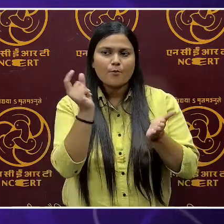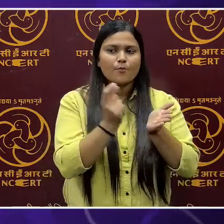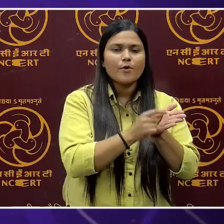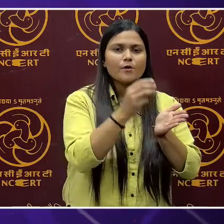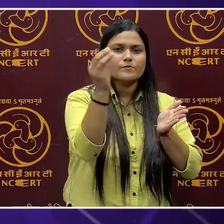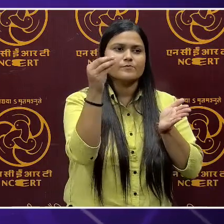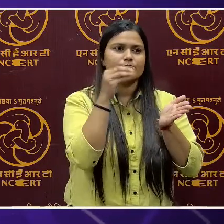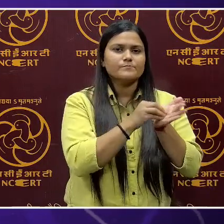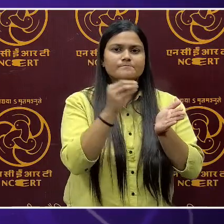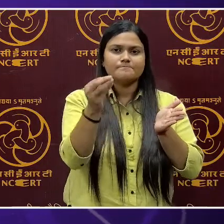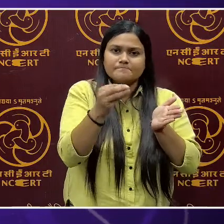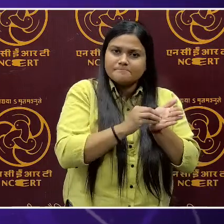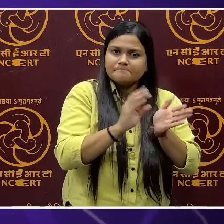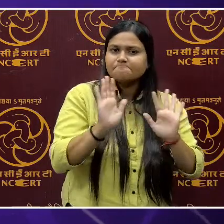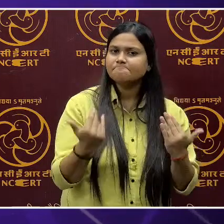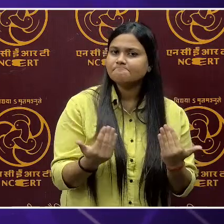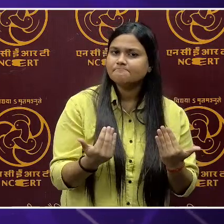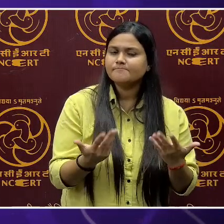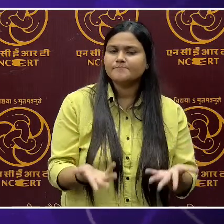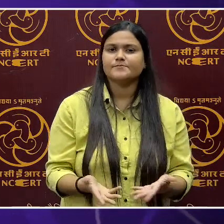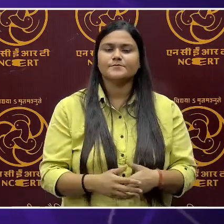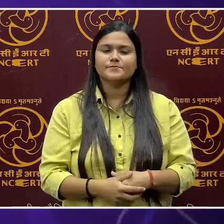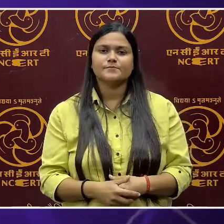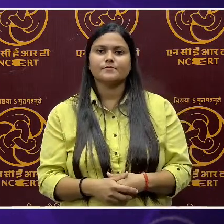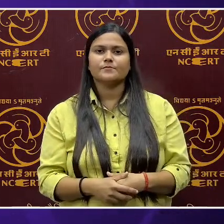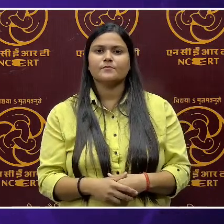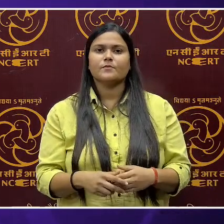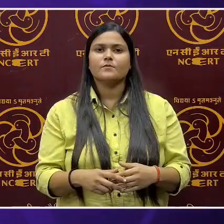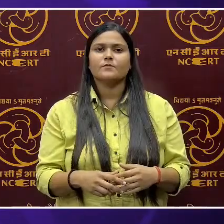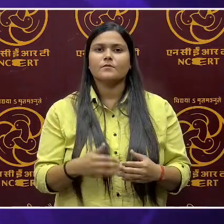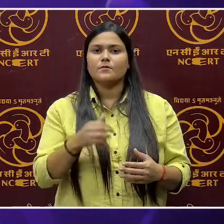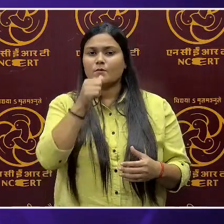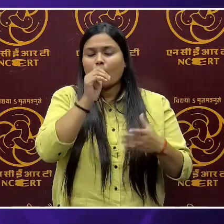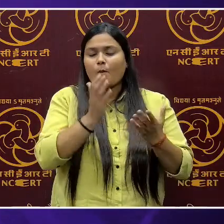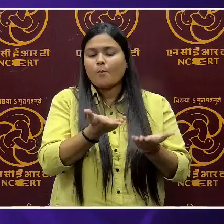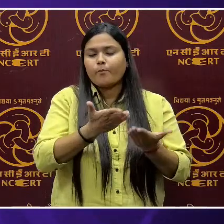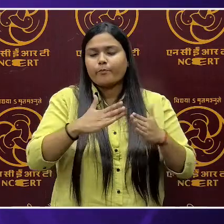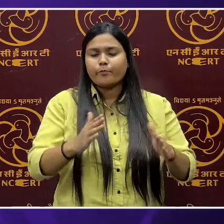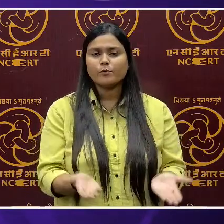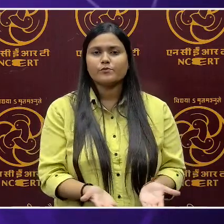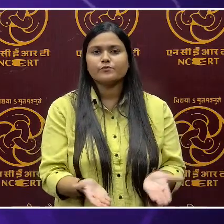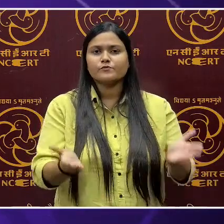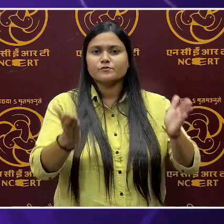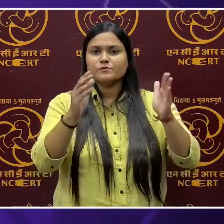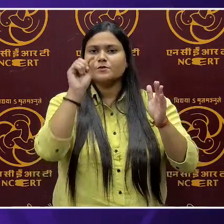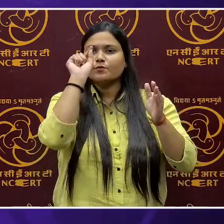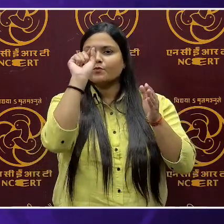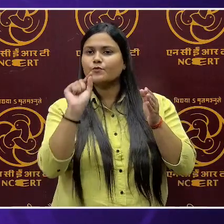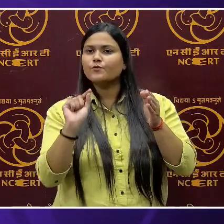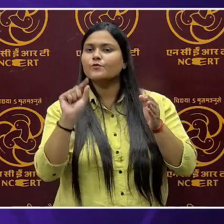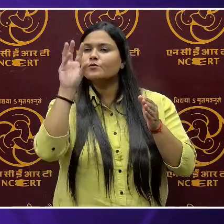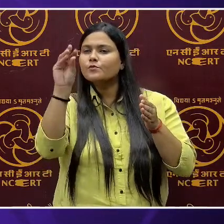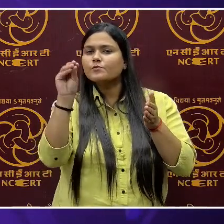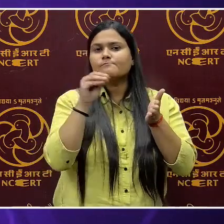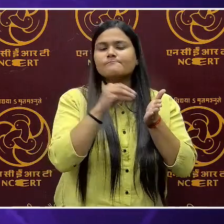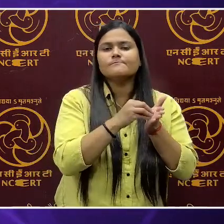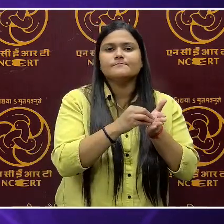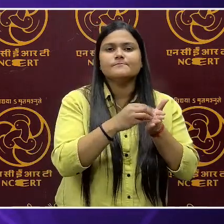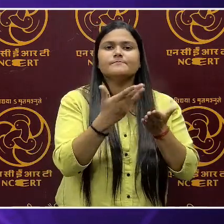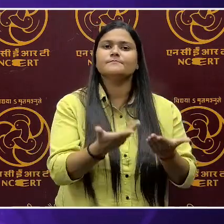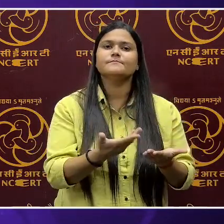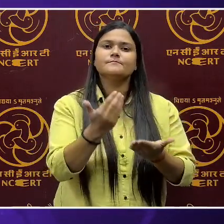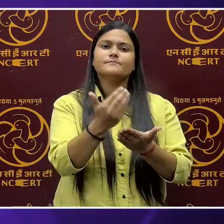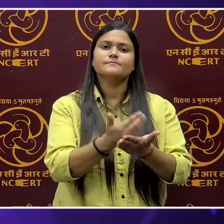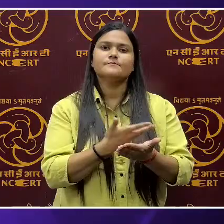So the first sentence, water tanks help us store. Now 3 options are there. Yes, absolutely right. So